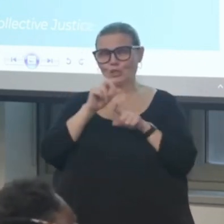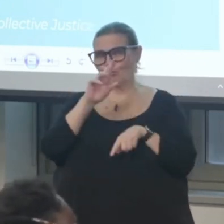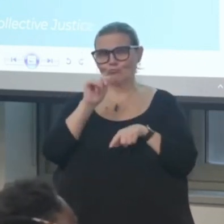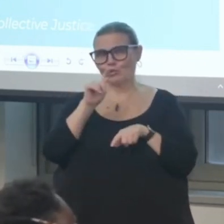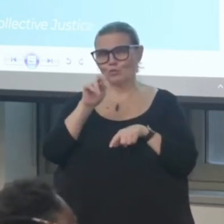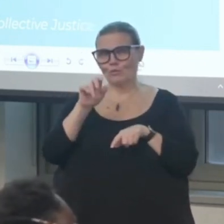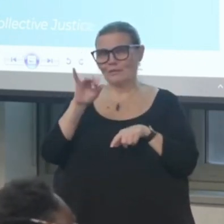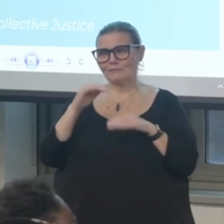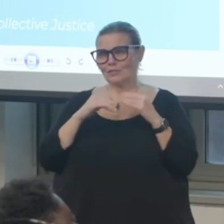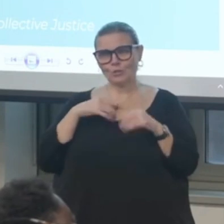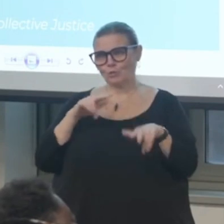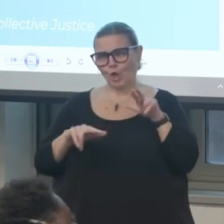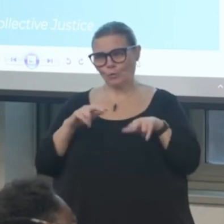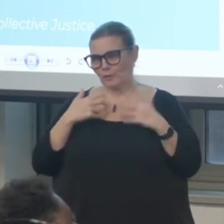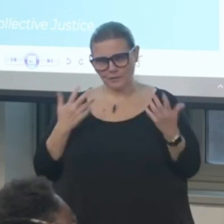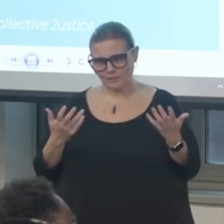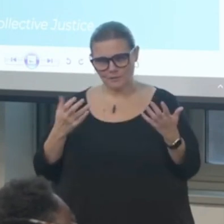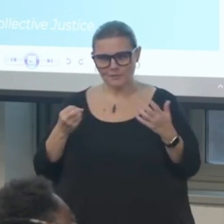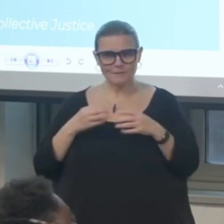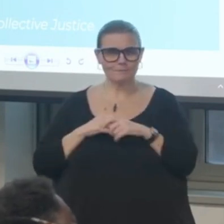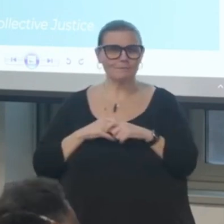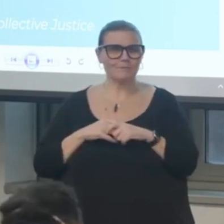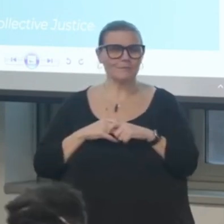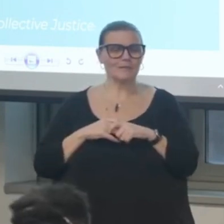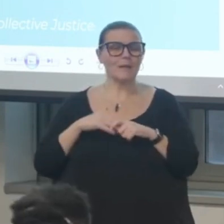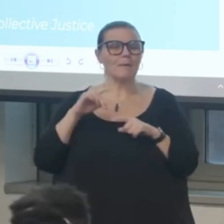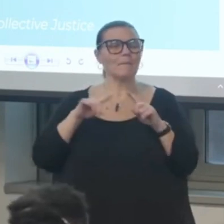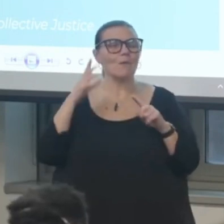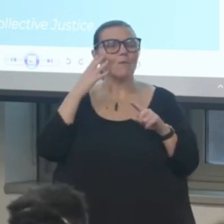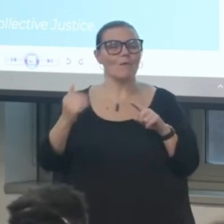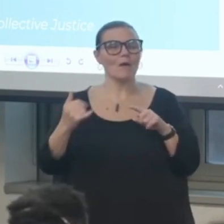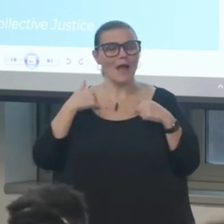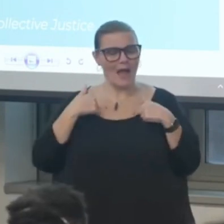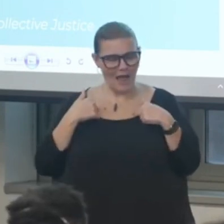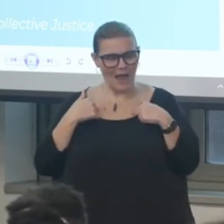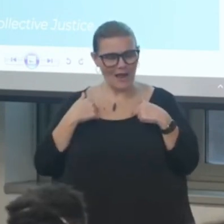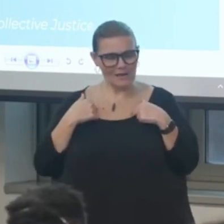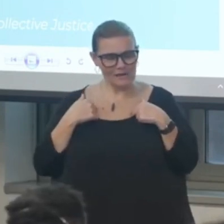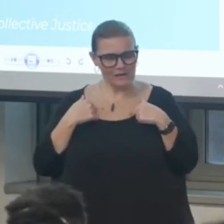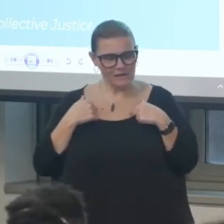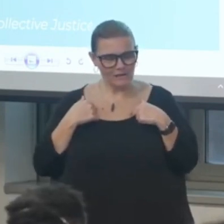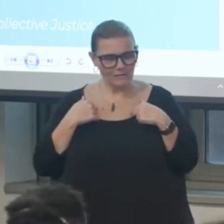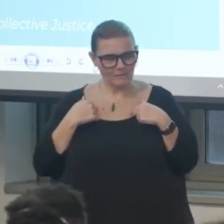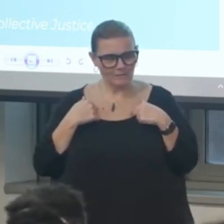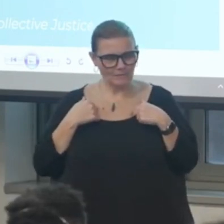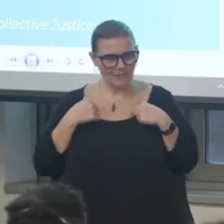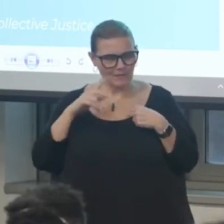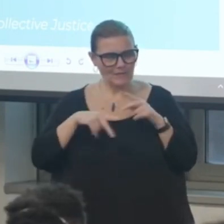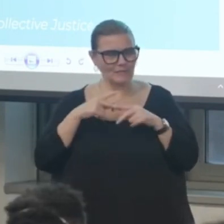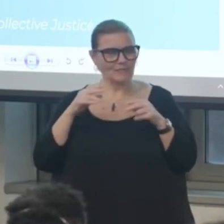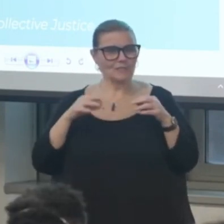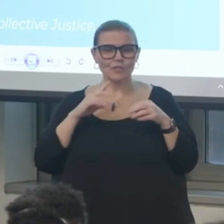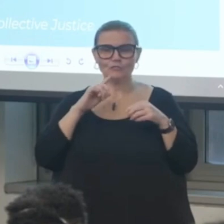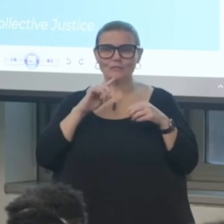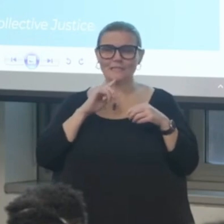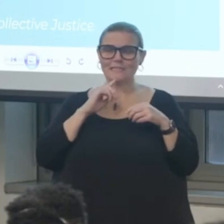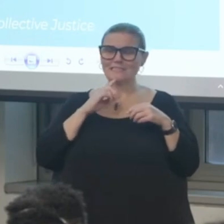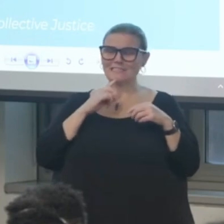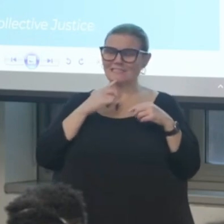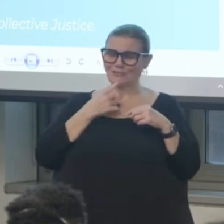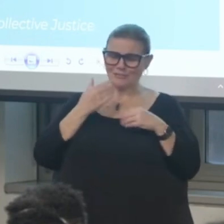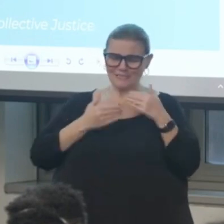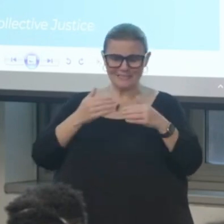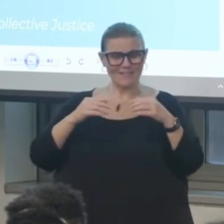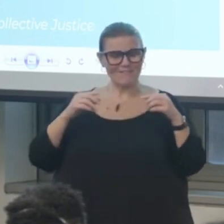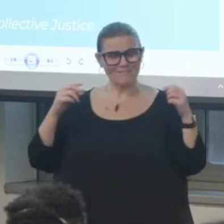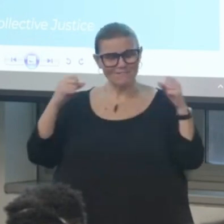justice, so it's awkward. And it's because I'm like, Common Justice, we work on serious violence. And